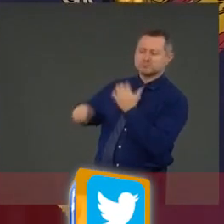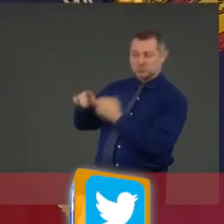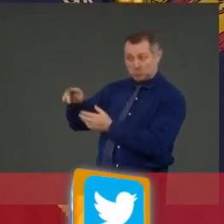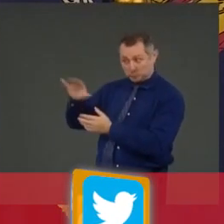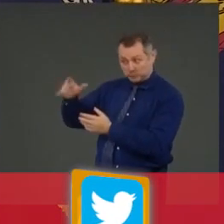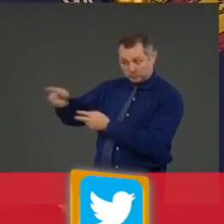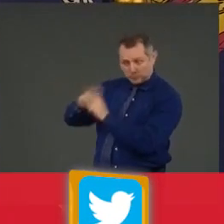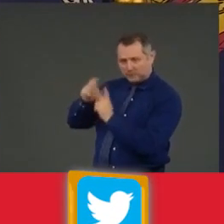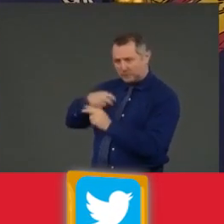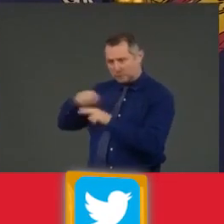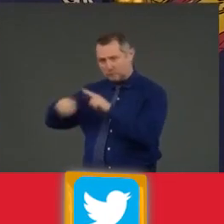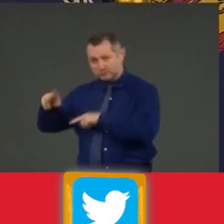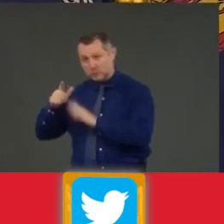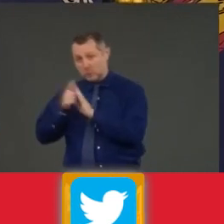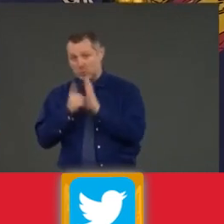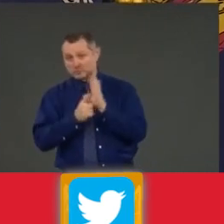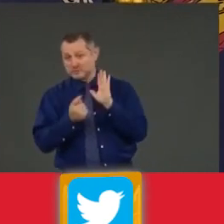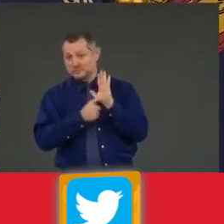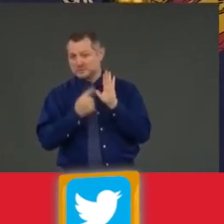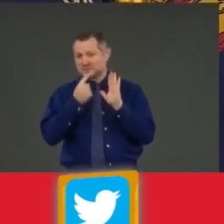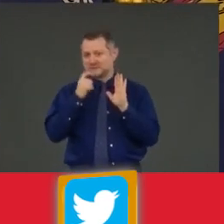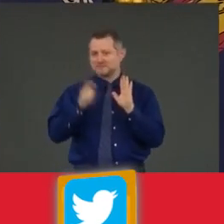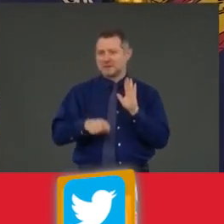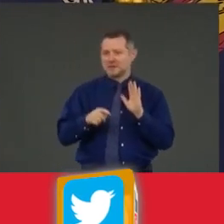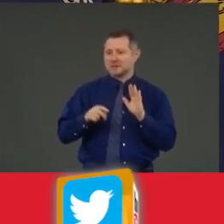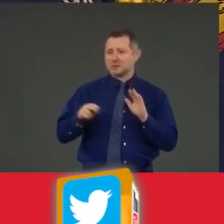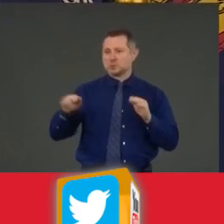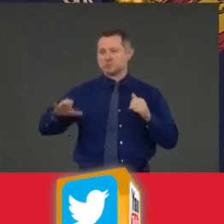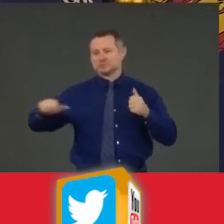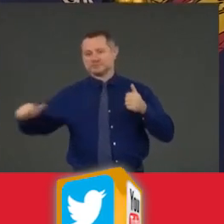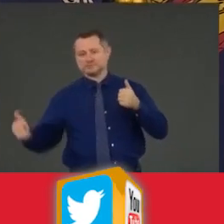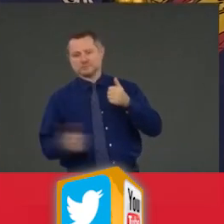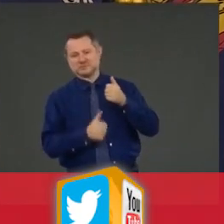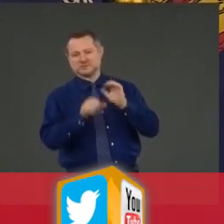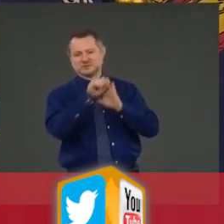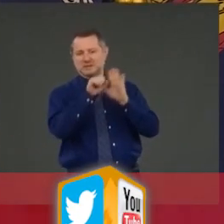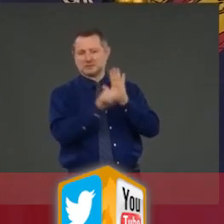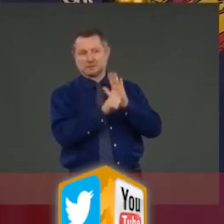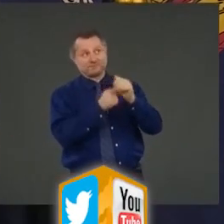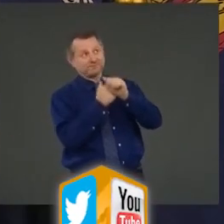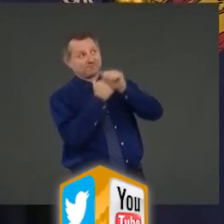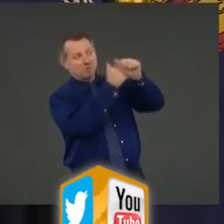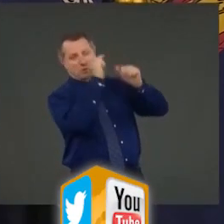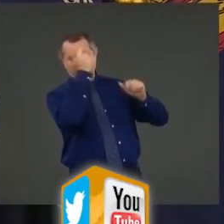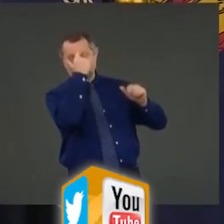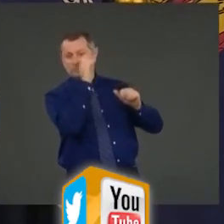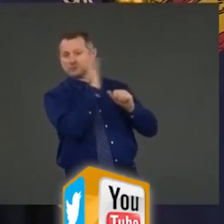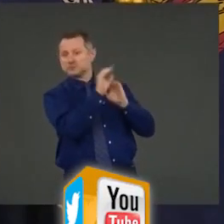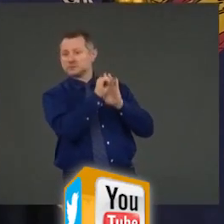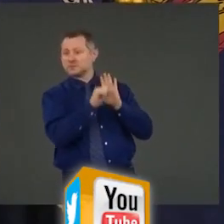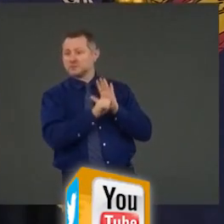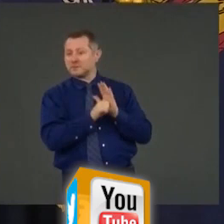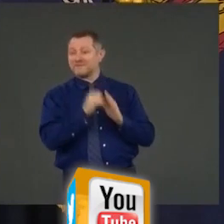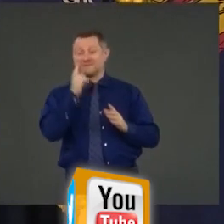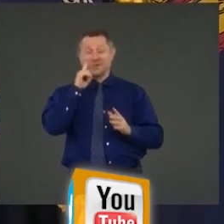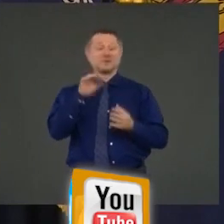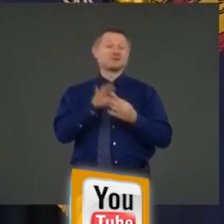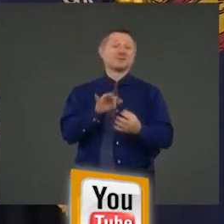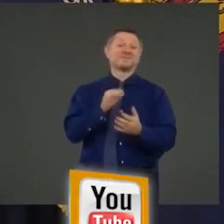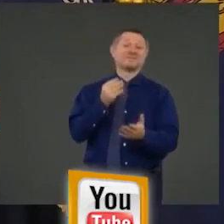legally, the city is a creature of state government. Legally, we're responsible. Fiscally, we're